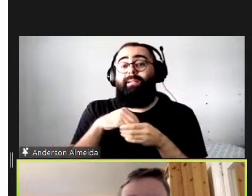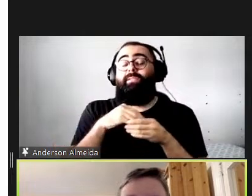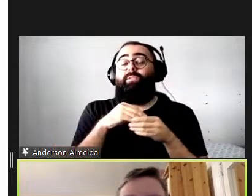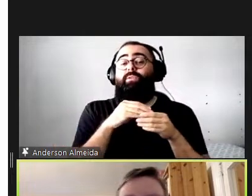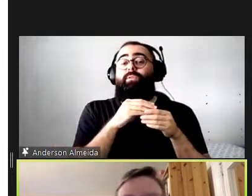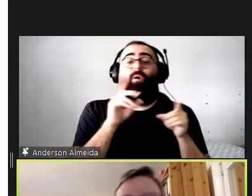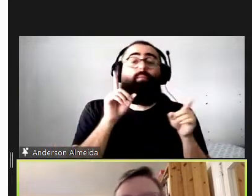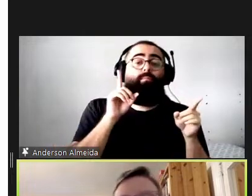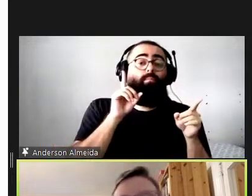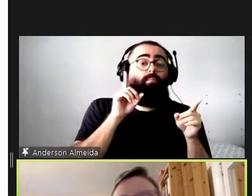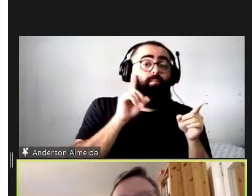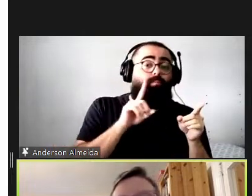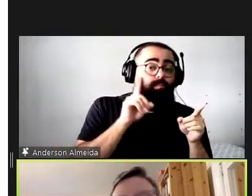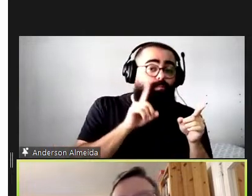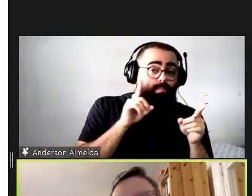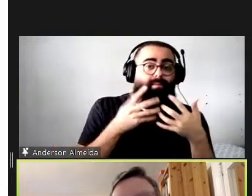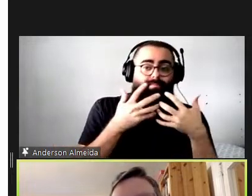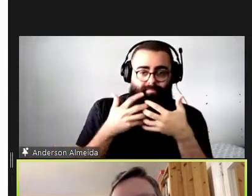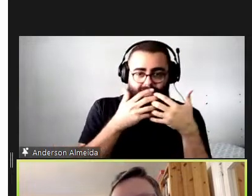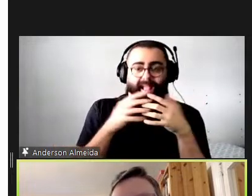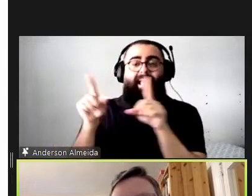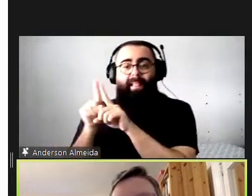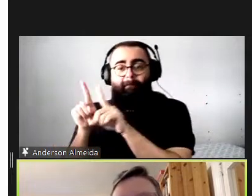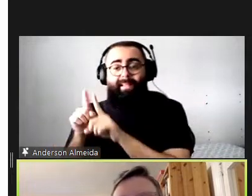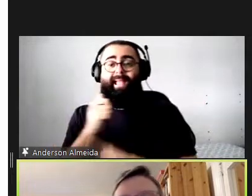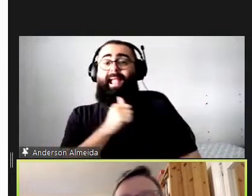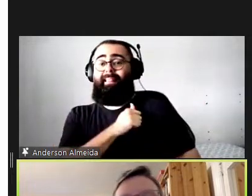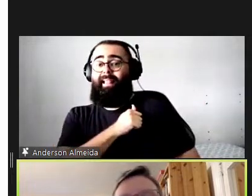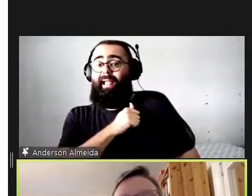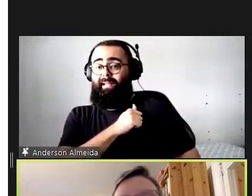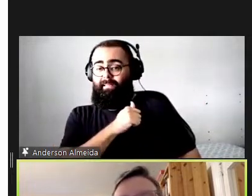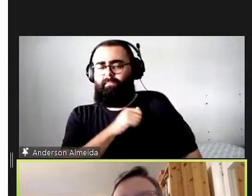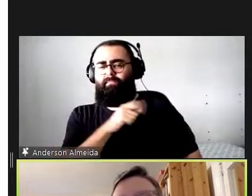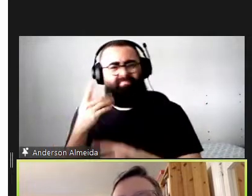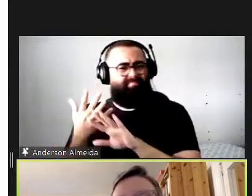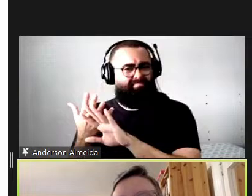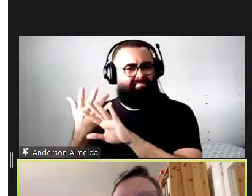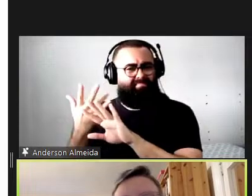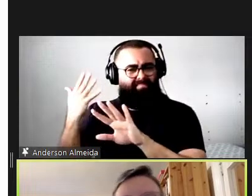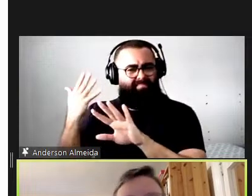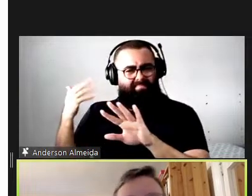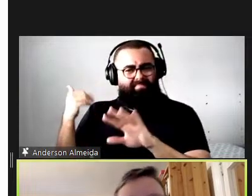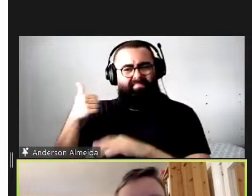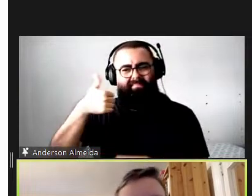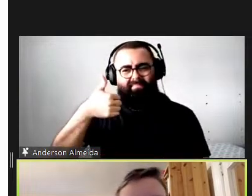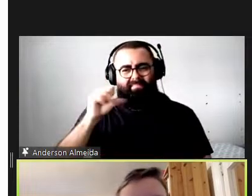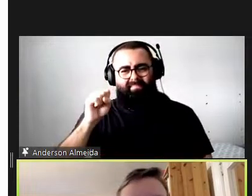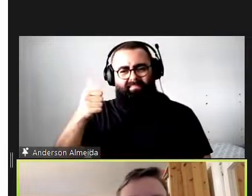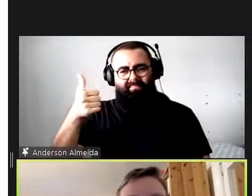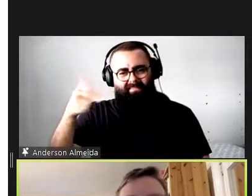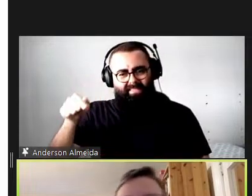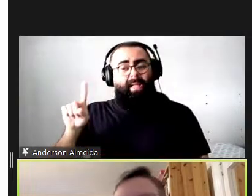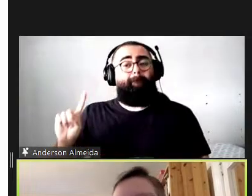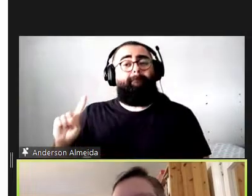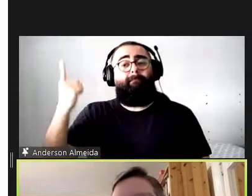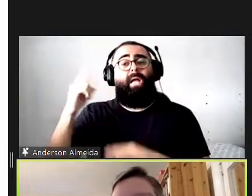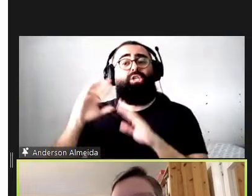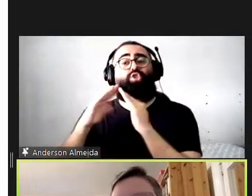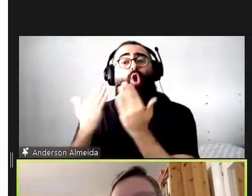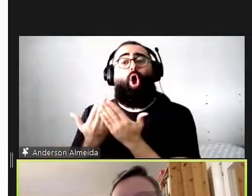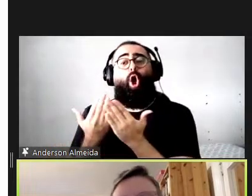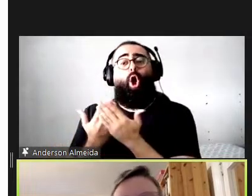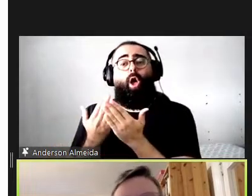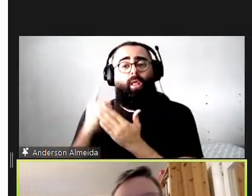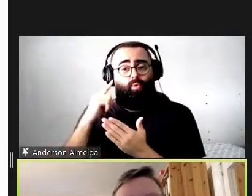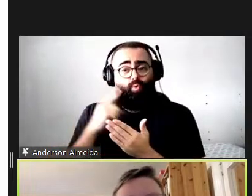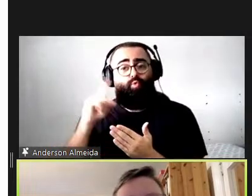trace its history back to 1817, when the American School for the Deaf was established by Thomas Gallaudet.